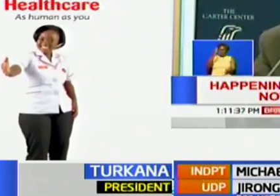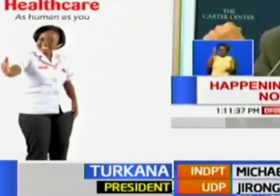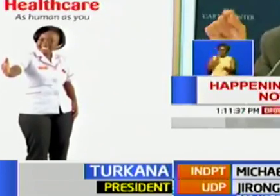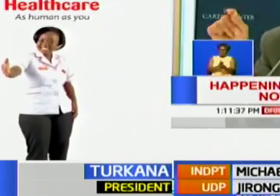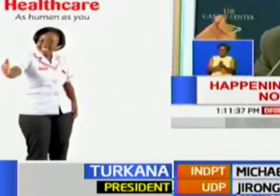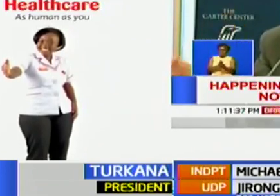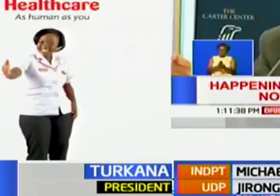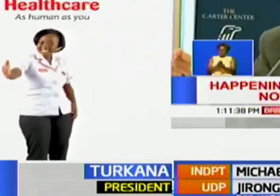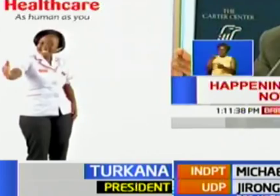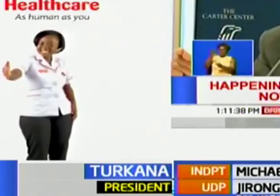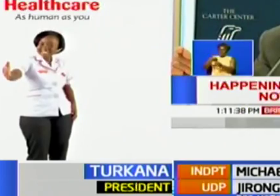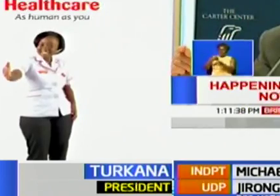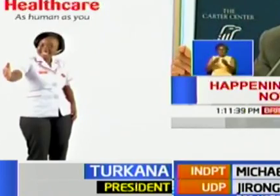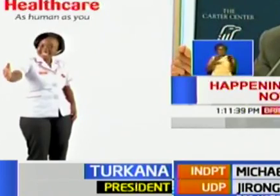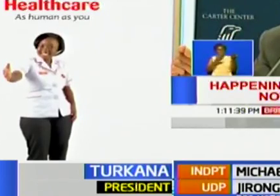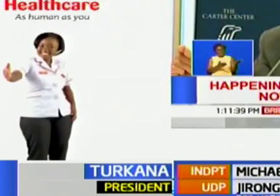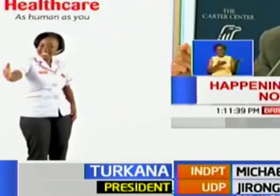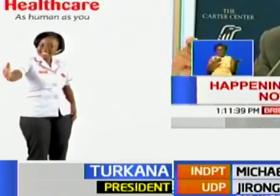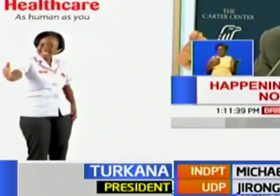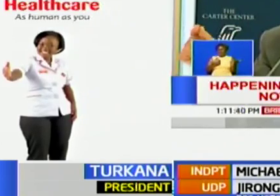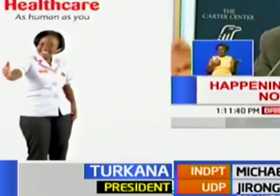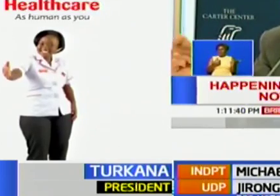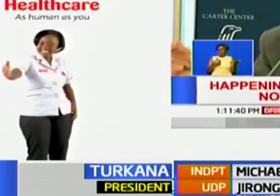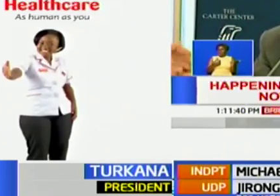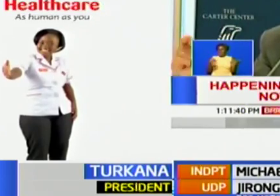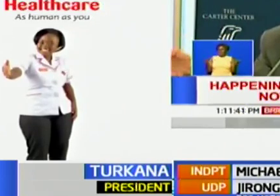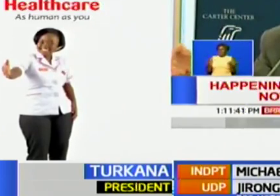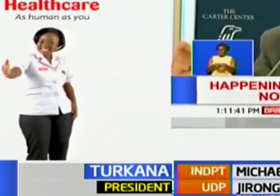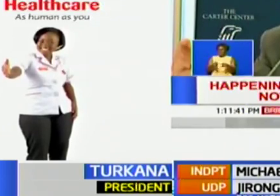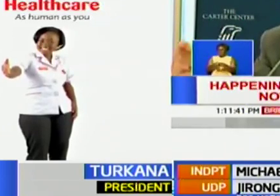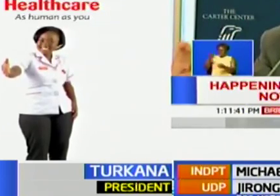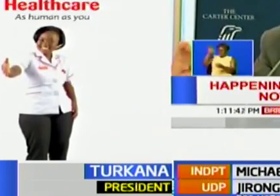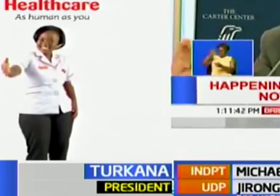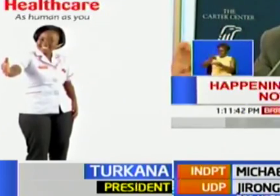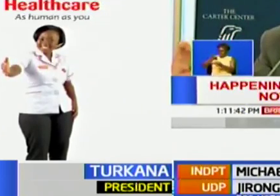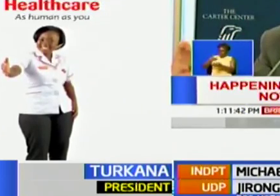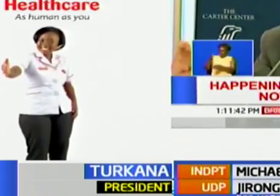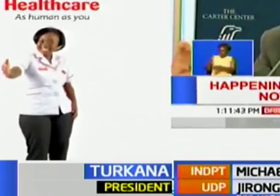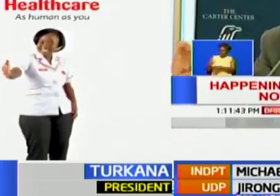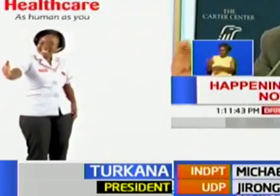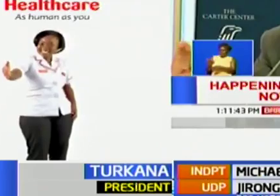vote is there, and that the sanctity of those votes is being